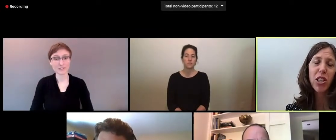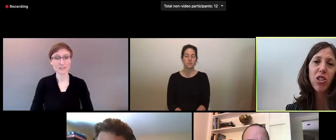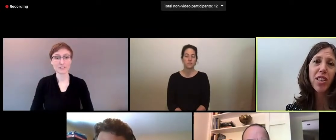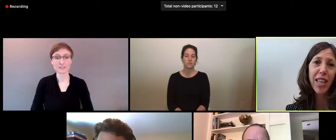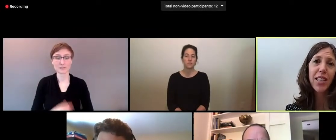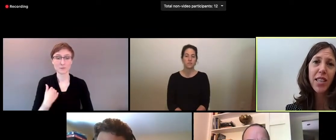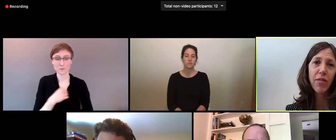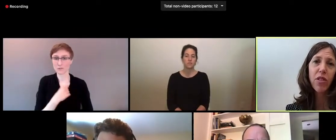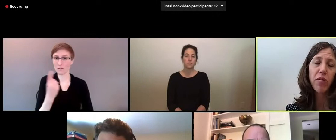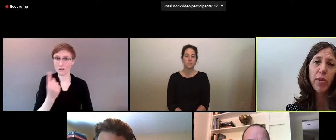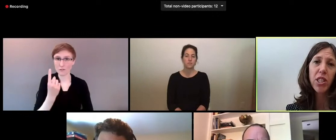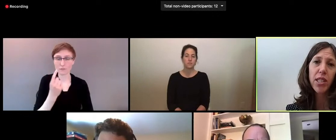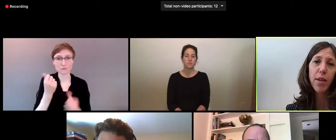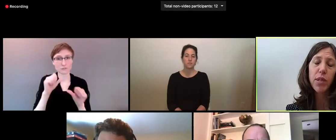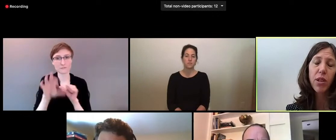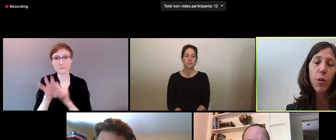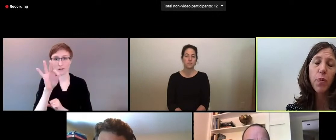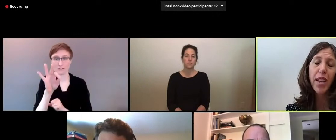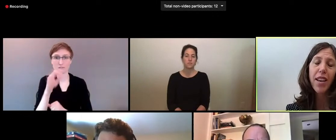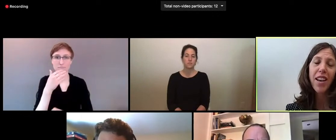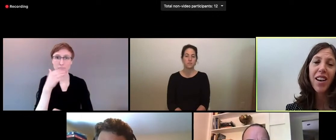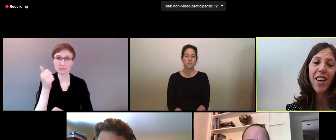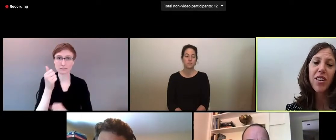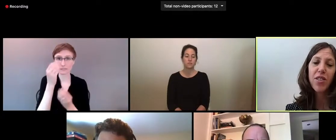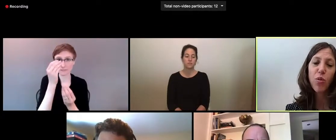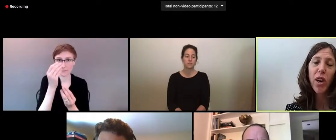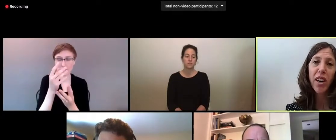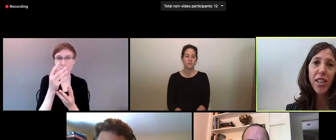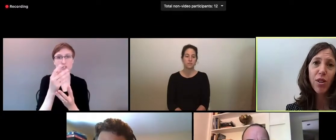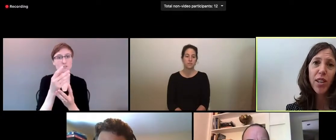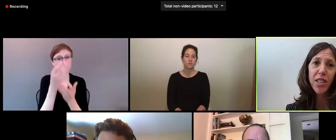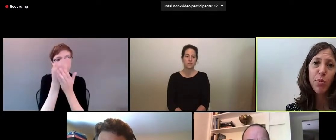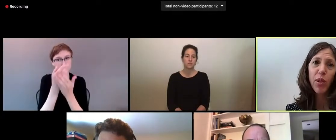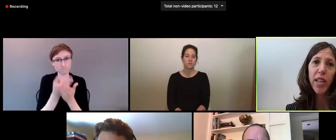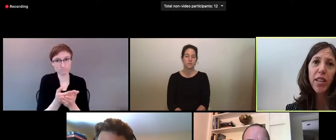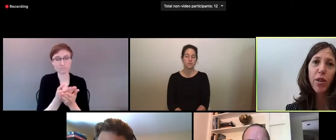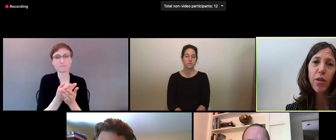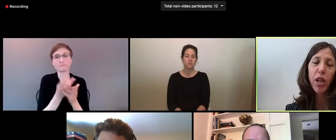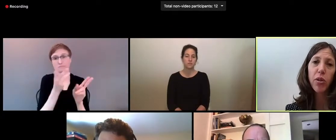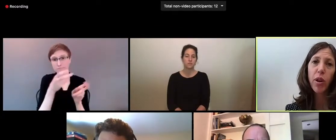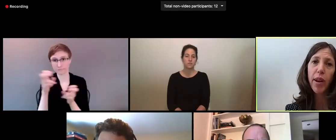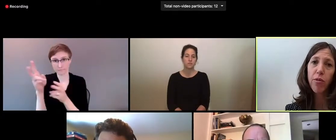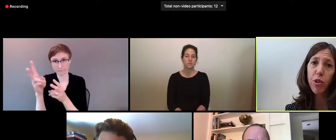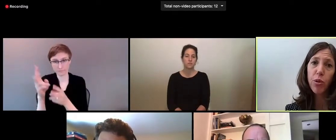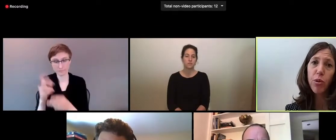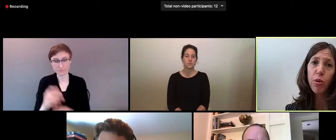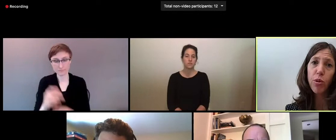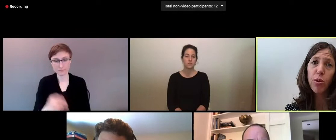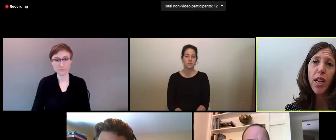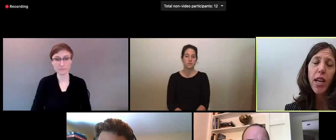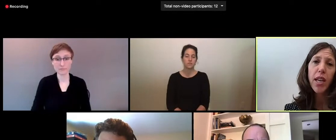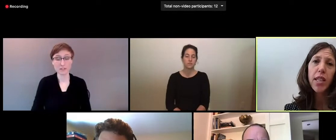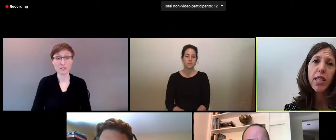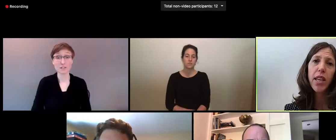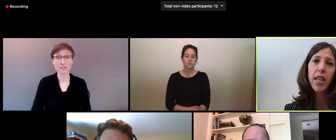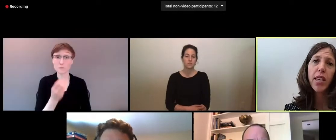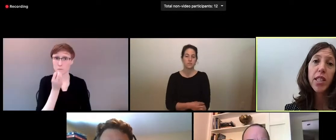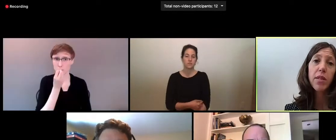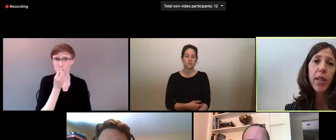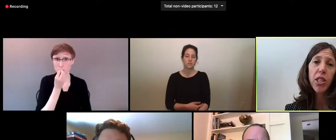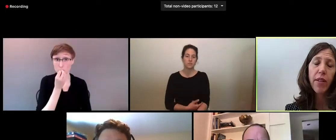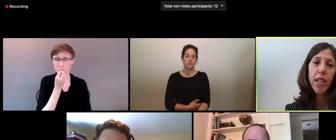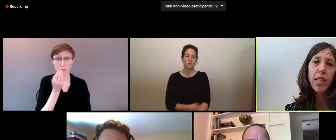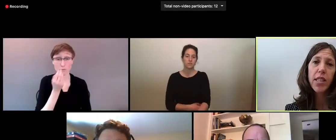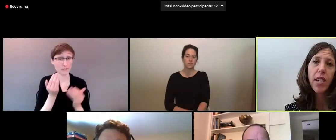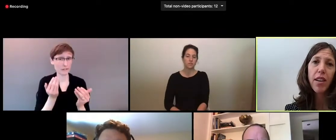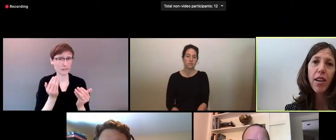looking at making sure the latest information's up. So what I know at this point around food is that there